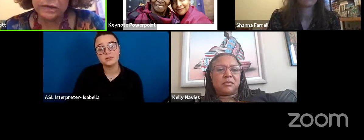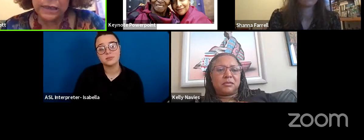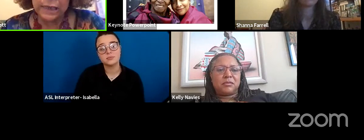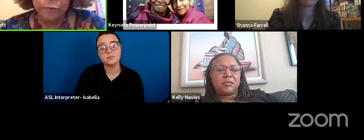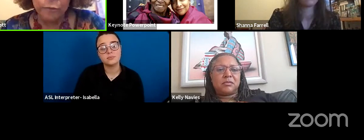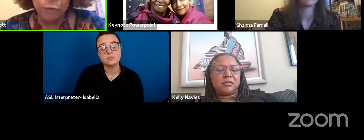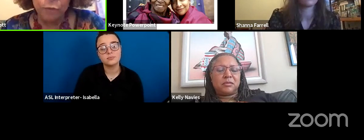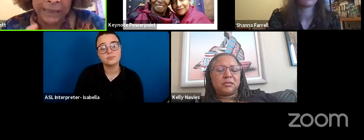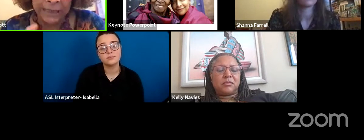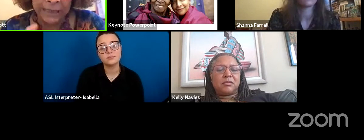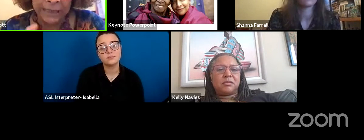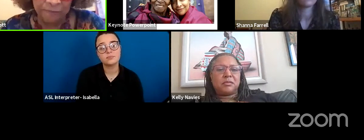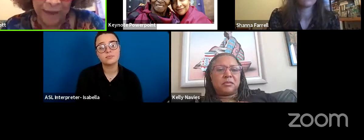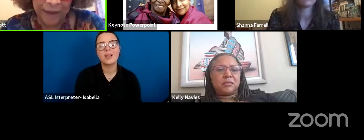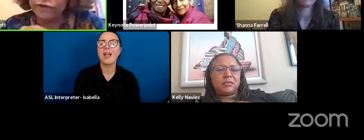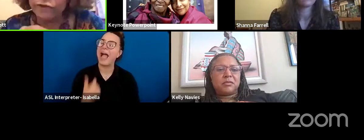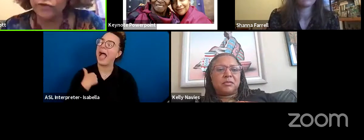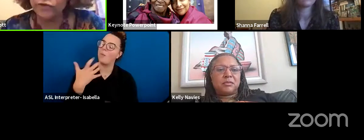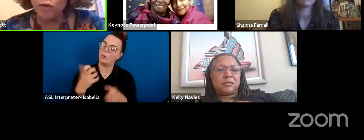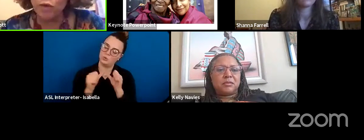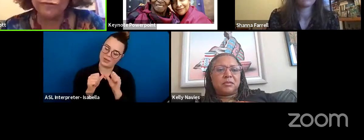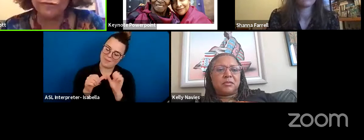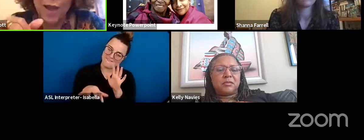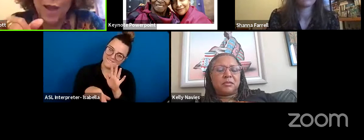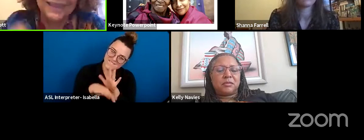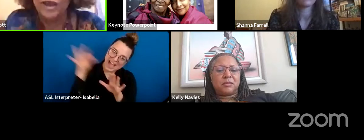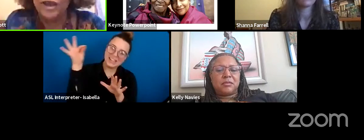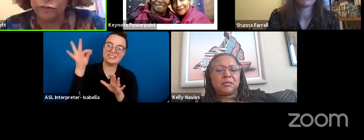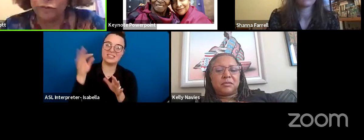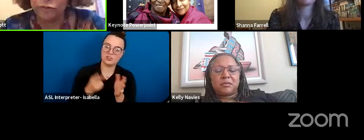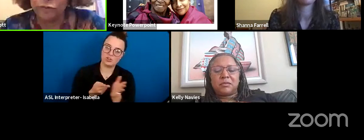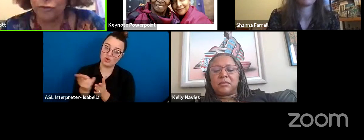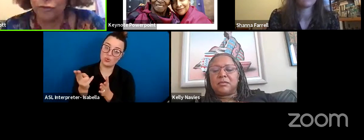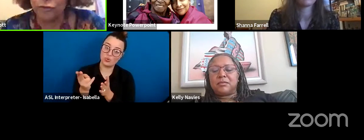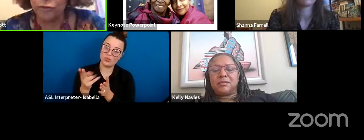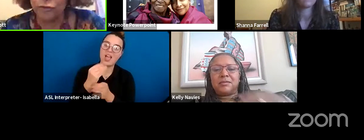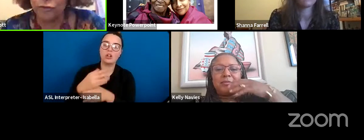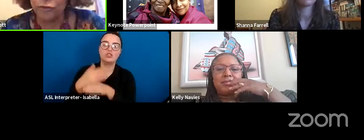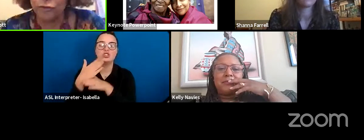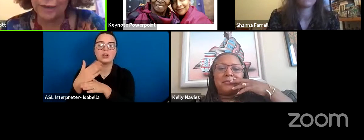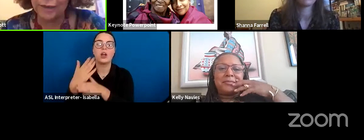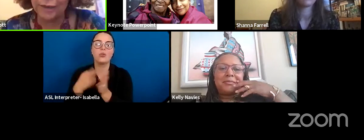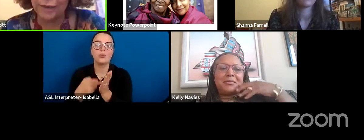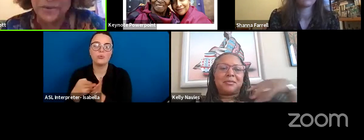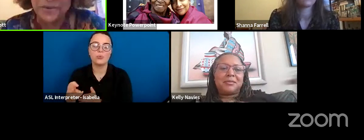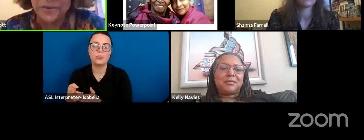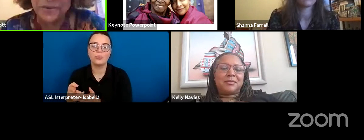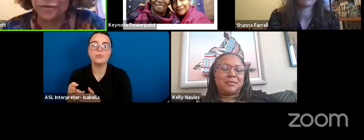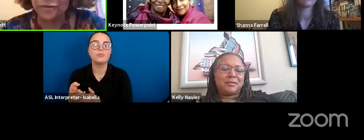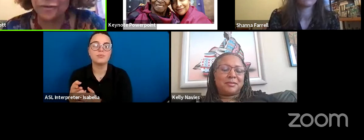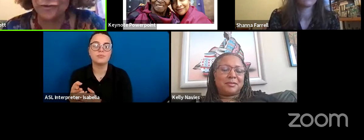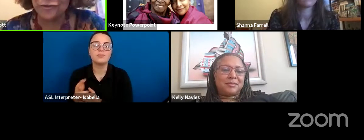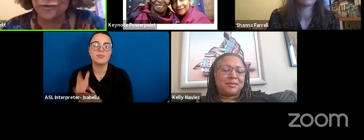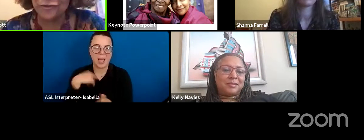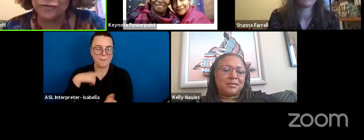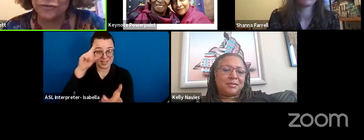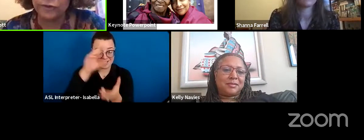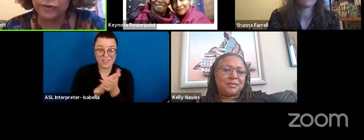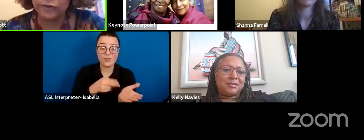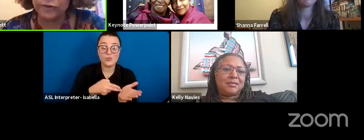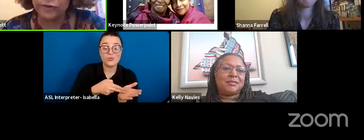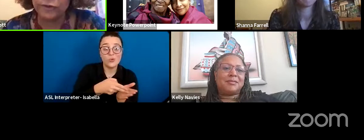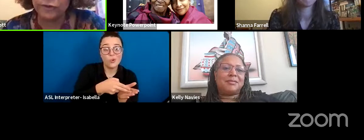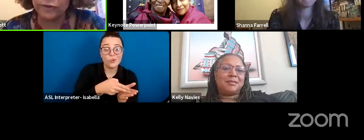I want to keep finding the truth in what I do and then share the truth, because I really do believe the truth sets you